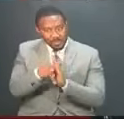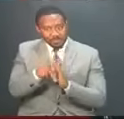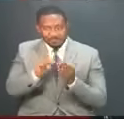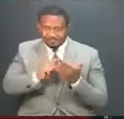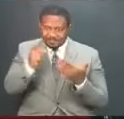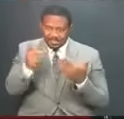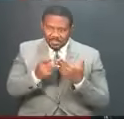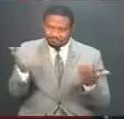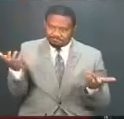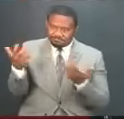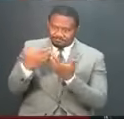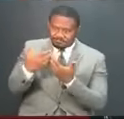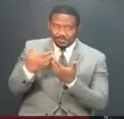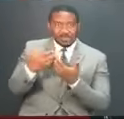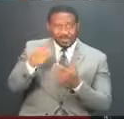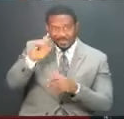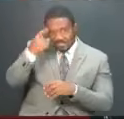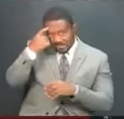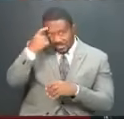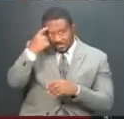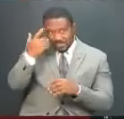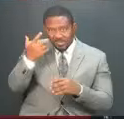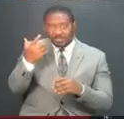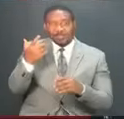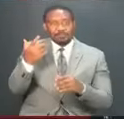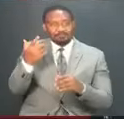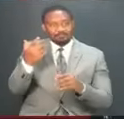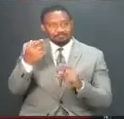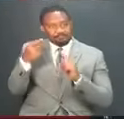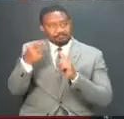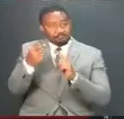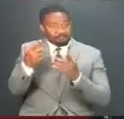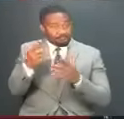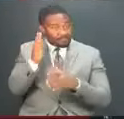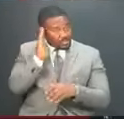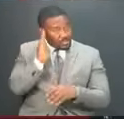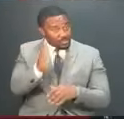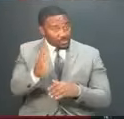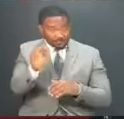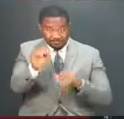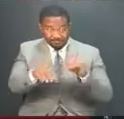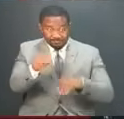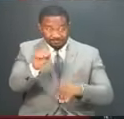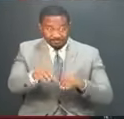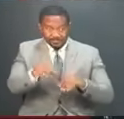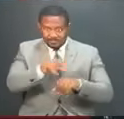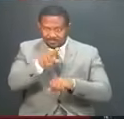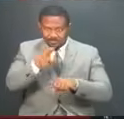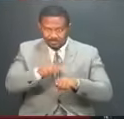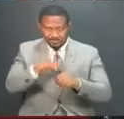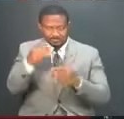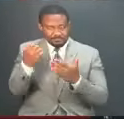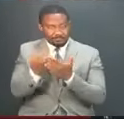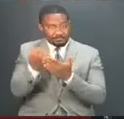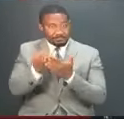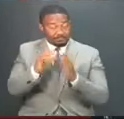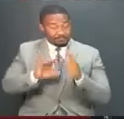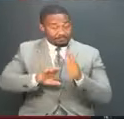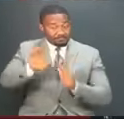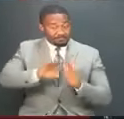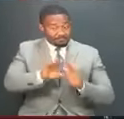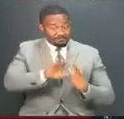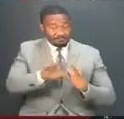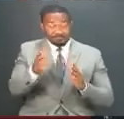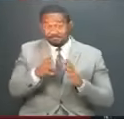the government industrialization agenda and are likely to contribute significantly to the national economic growth.